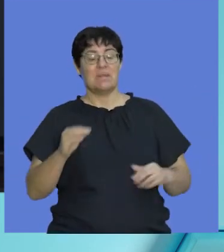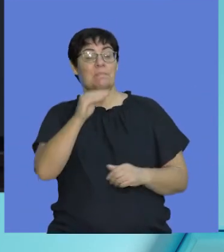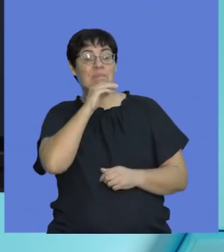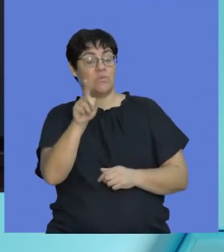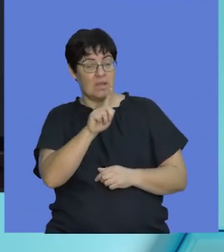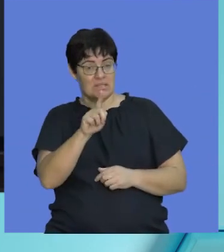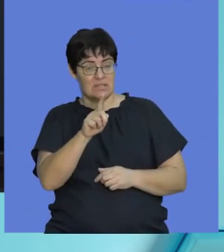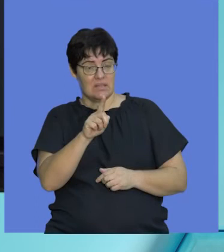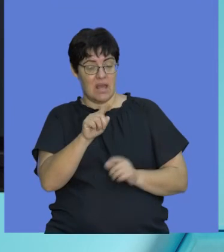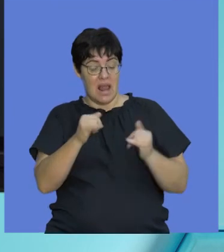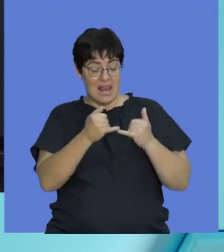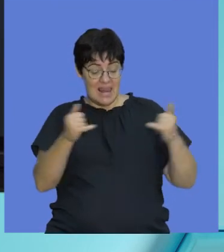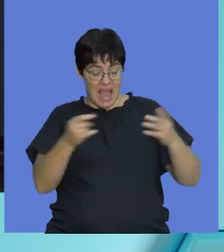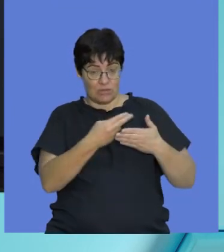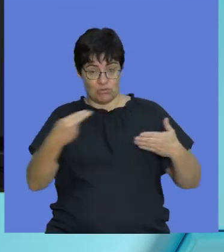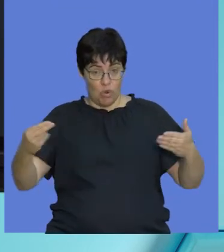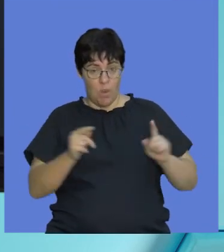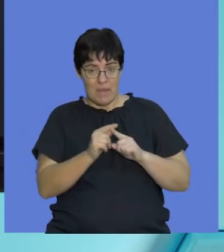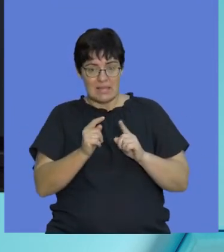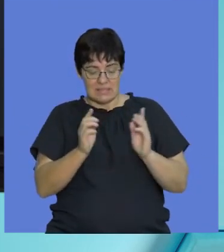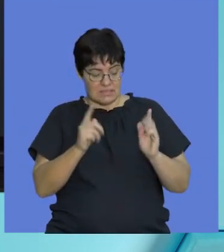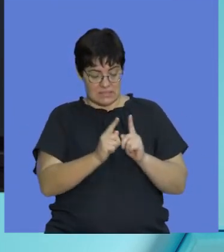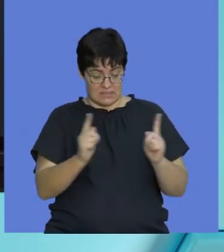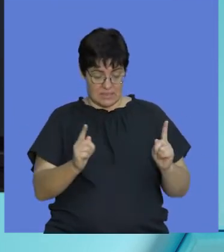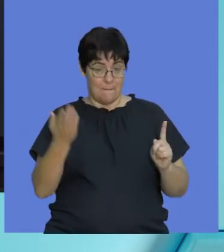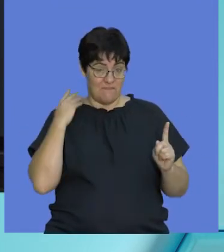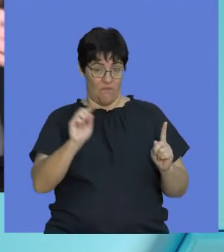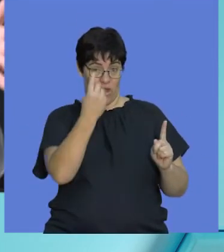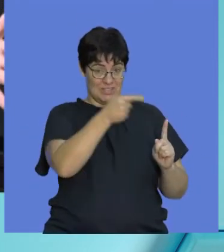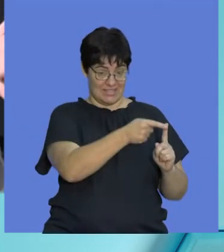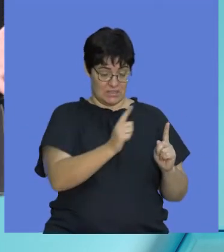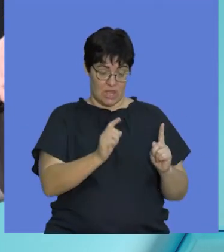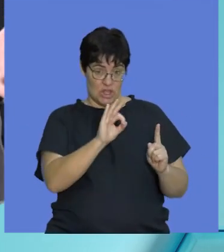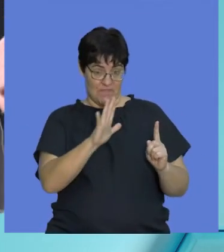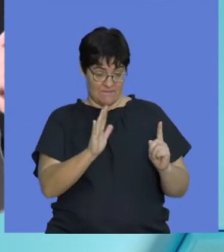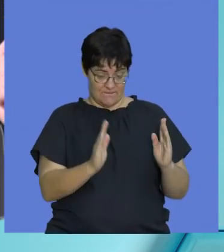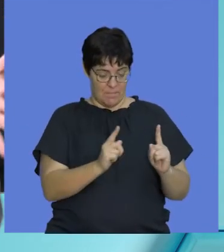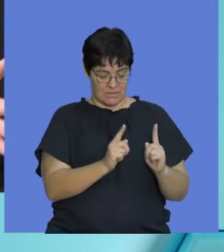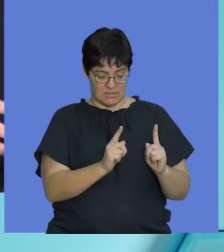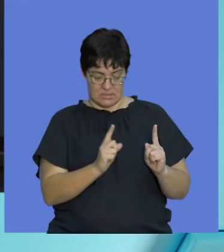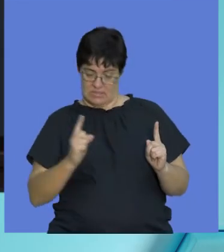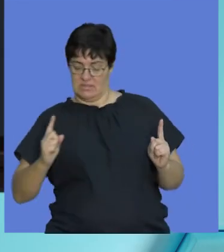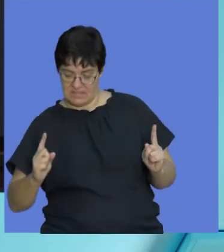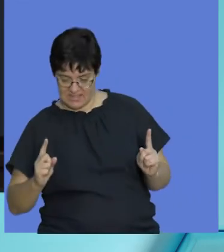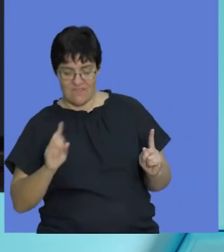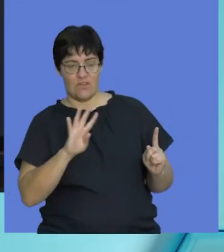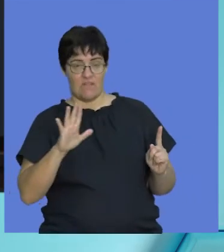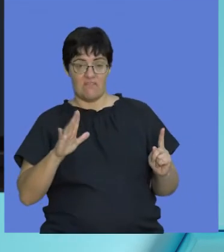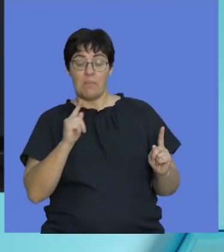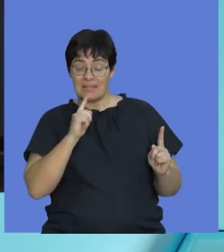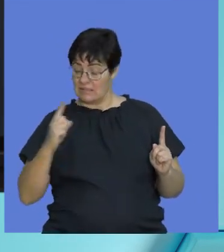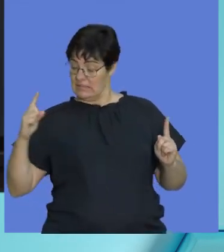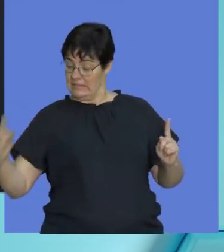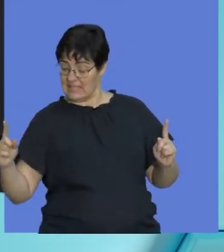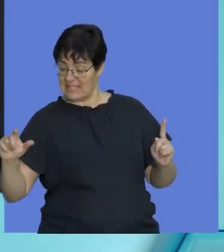it does mean that when I draw this line, it must be slightly bigger than the 35, okay? And obviously smaller